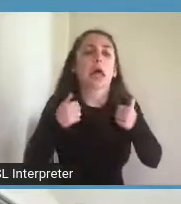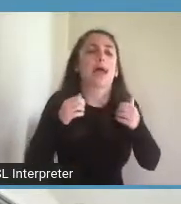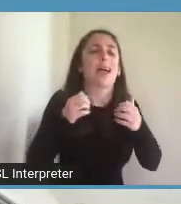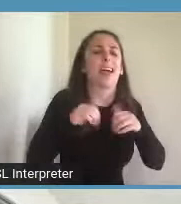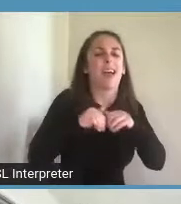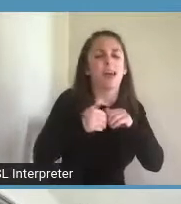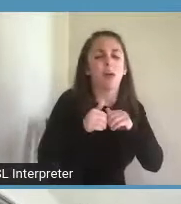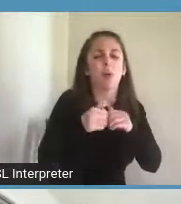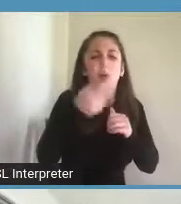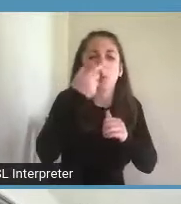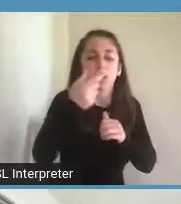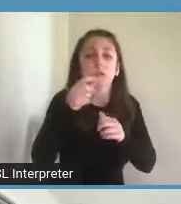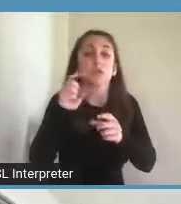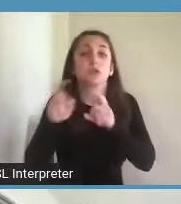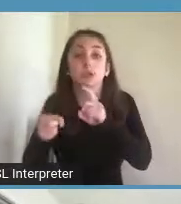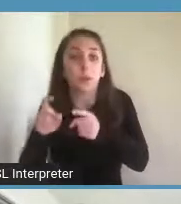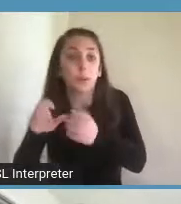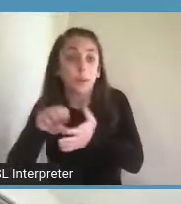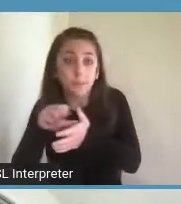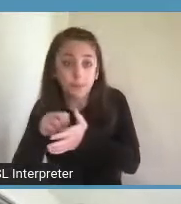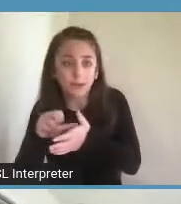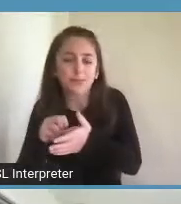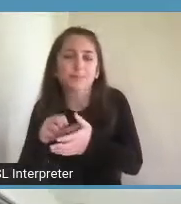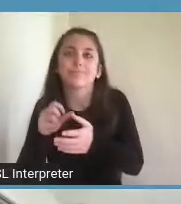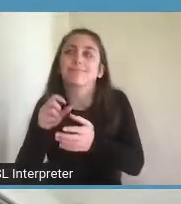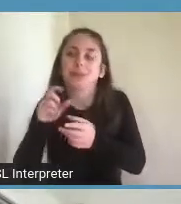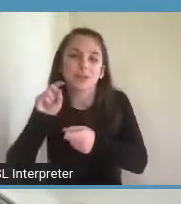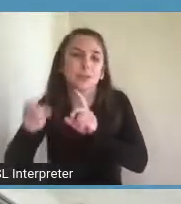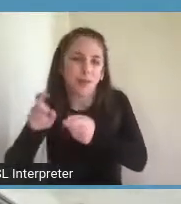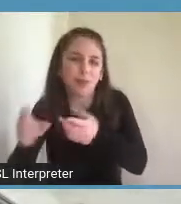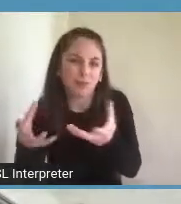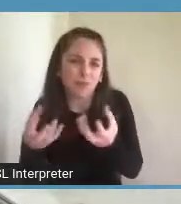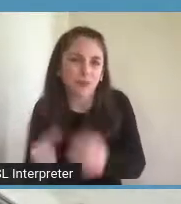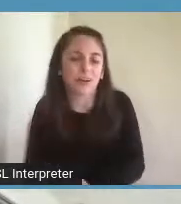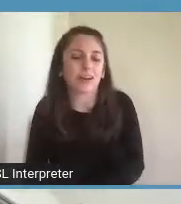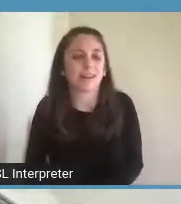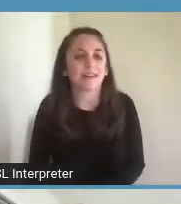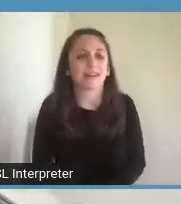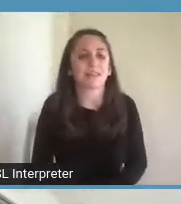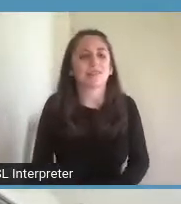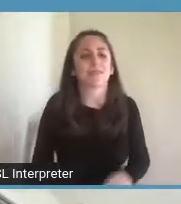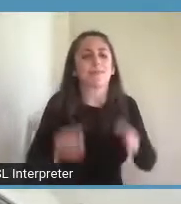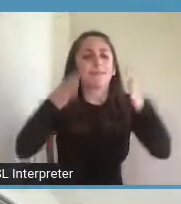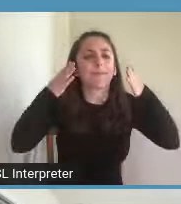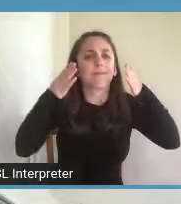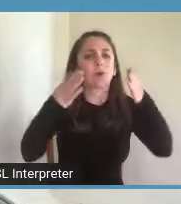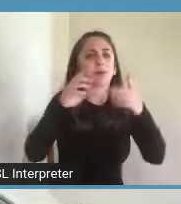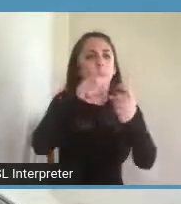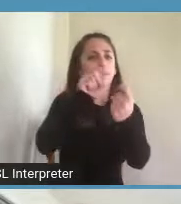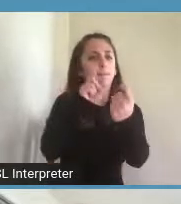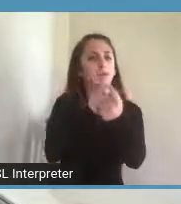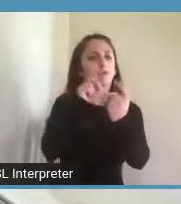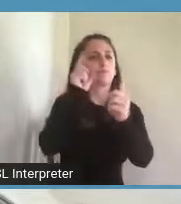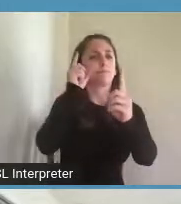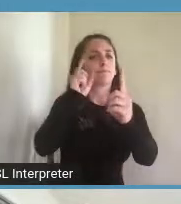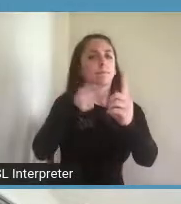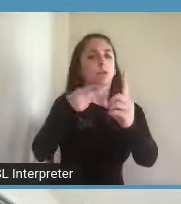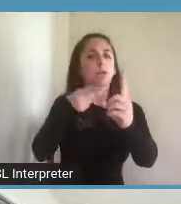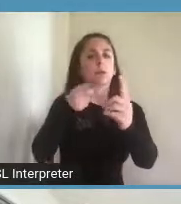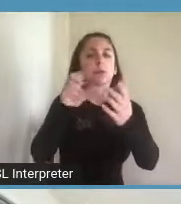you want people to donate. So think about removing distractions where you can and really focusing on the specific thing you want people to